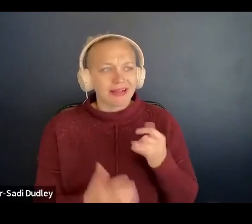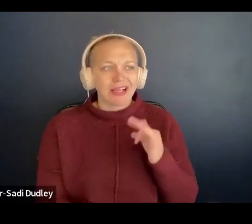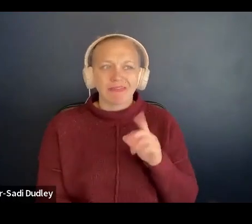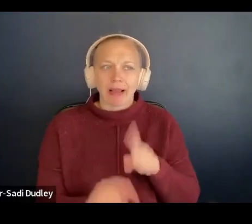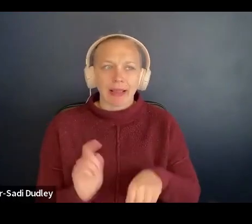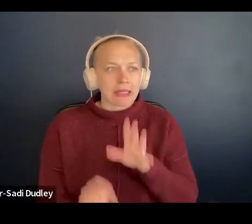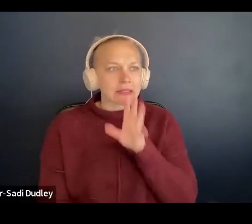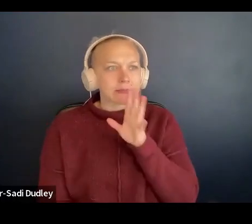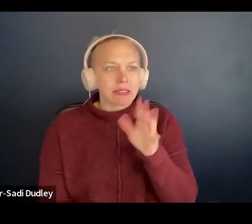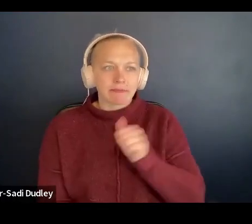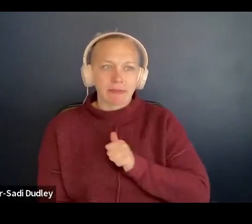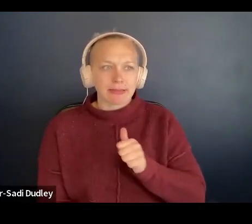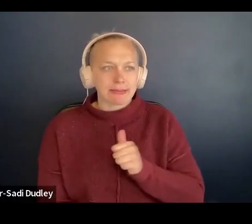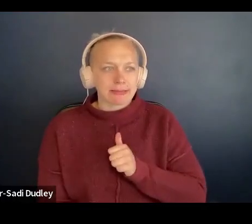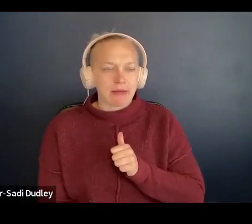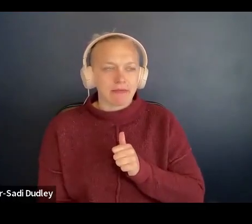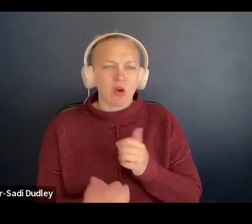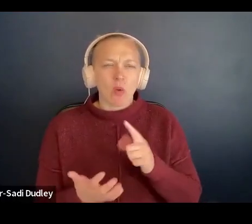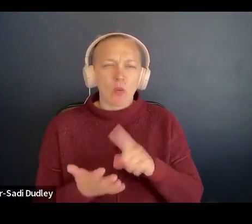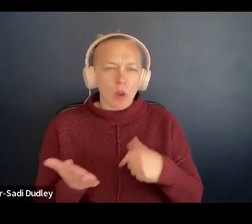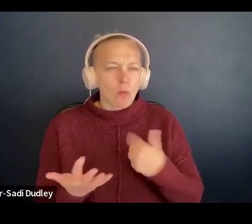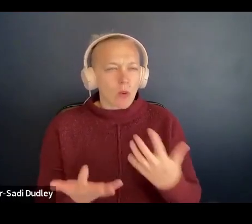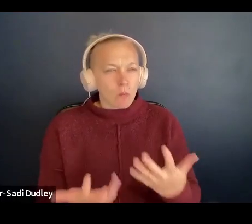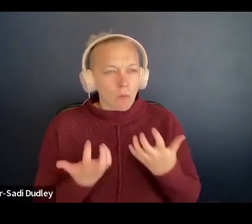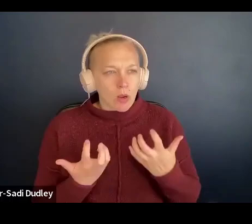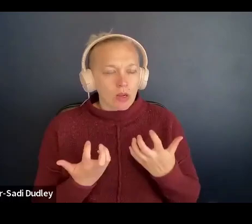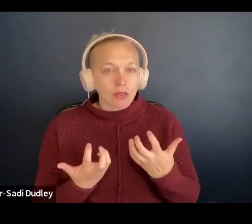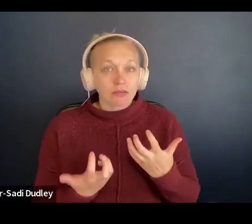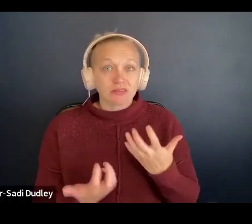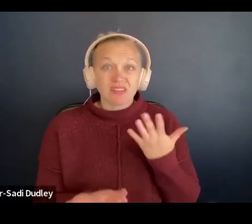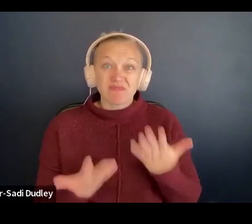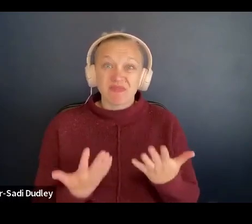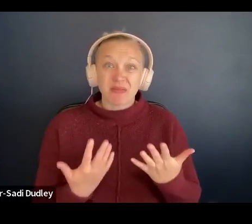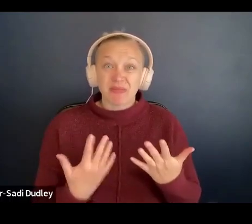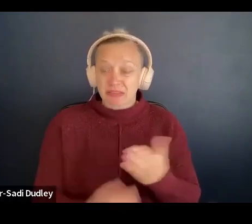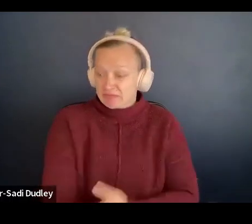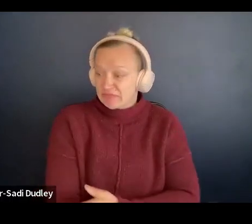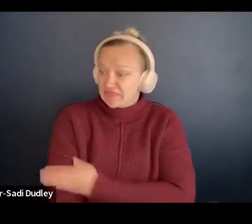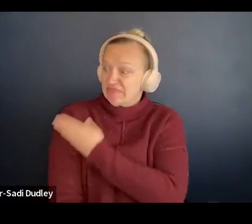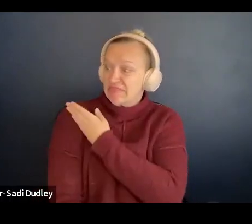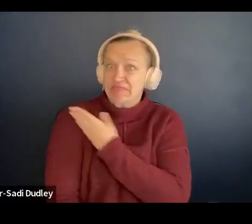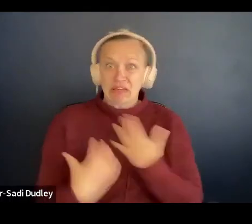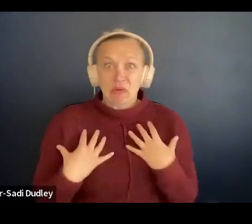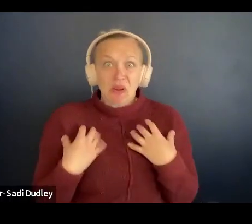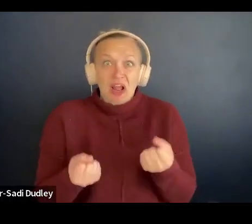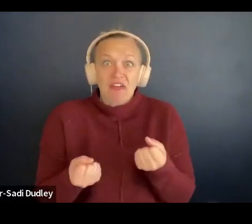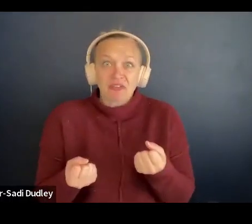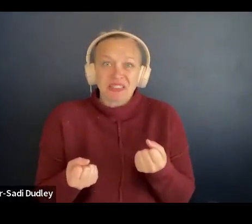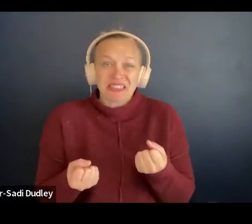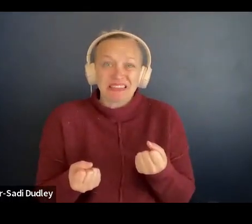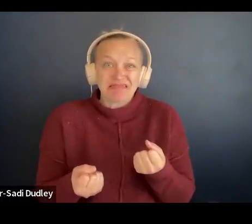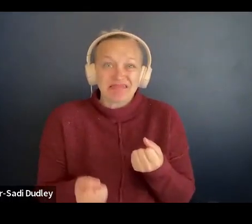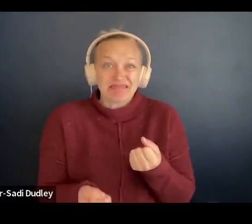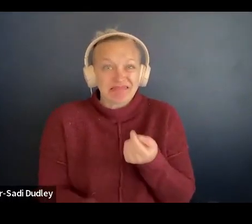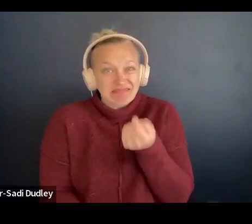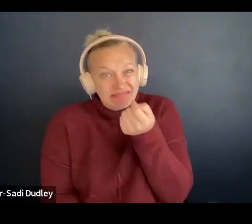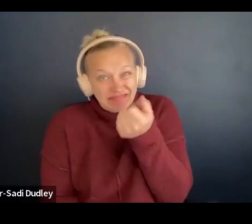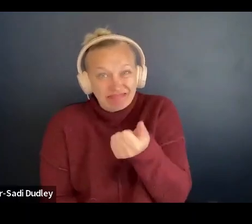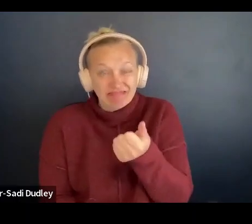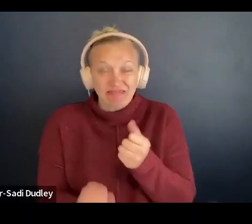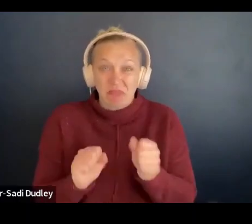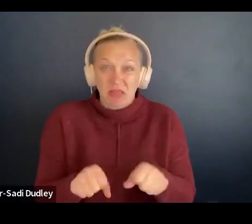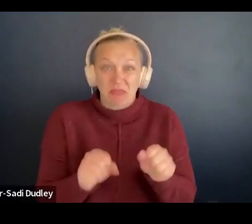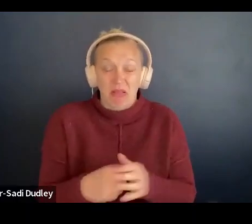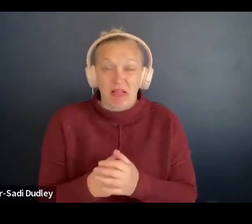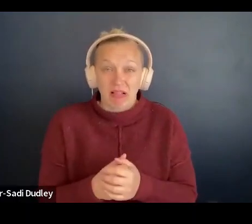for yourself and there is little or no hope of recovery. One alternative is to think through